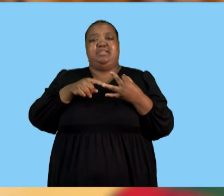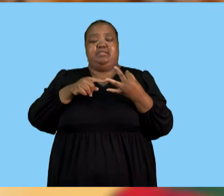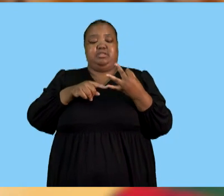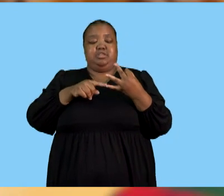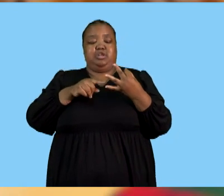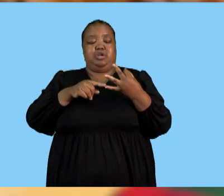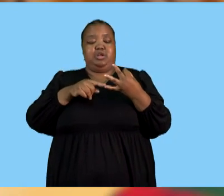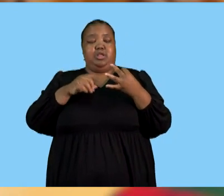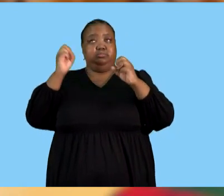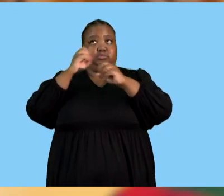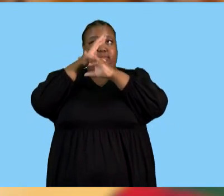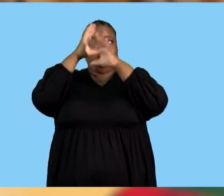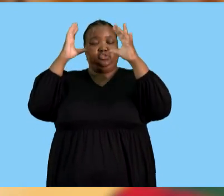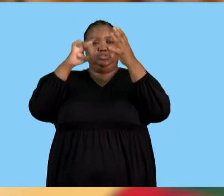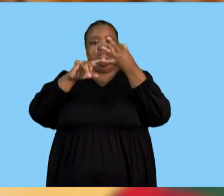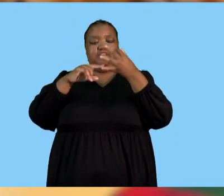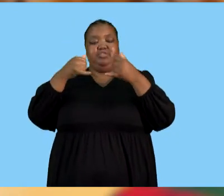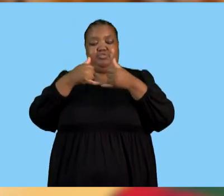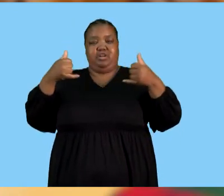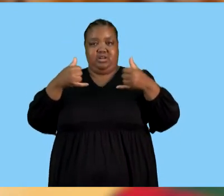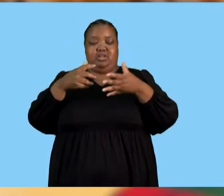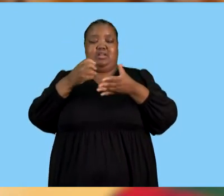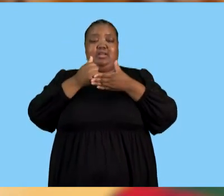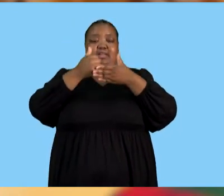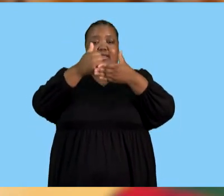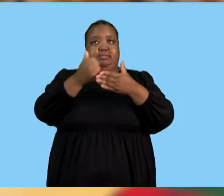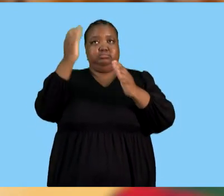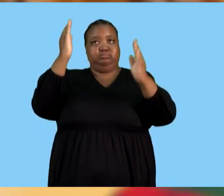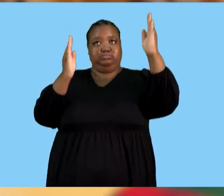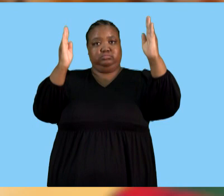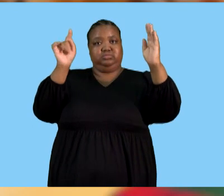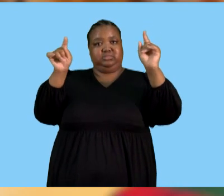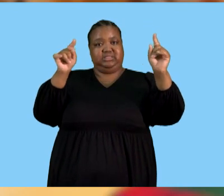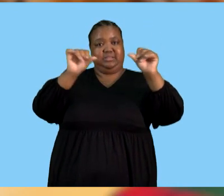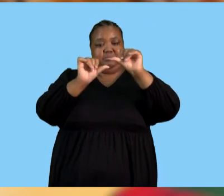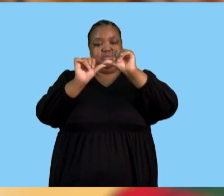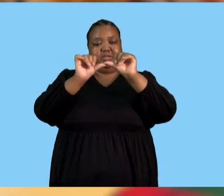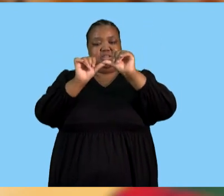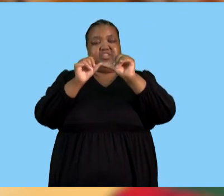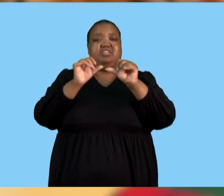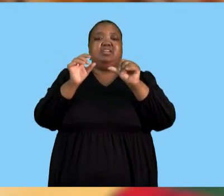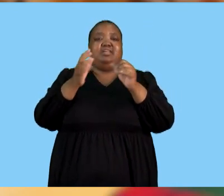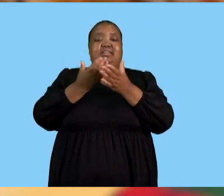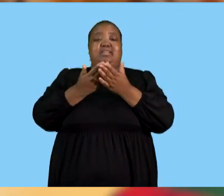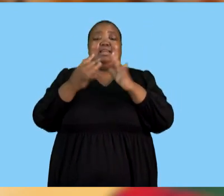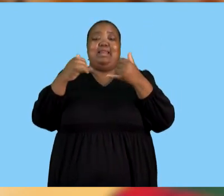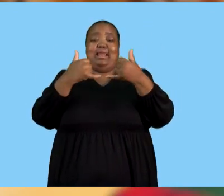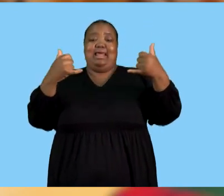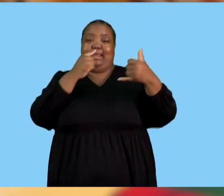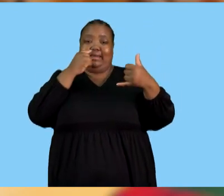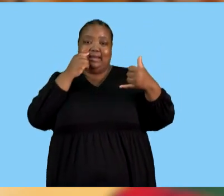that helps us to measure the two angles that are there in that particular ray diagram. And that line is called the